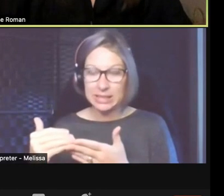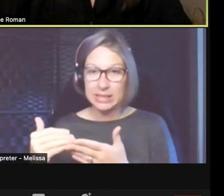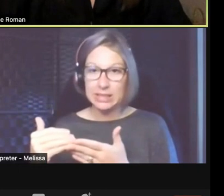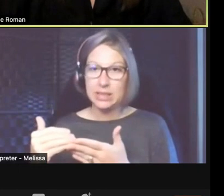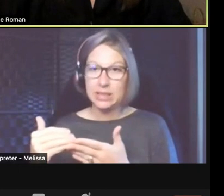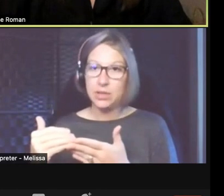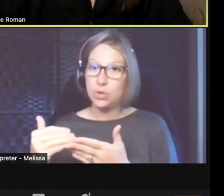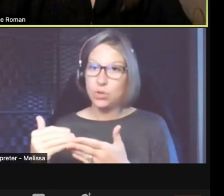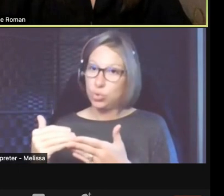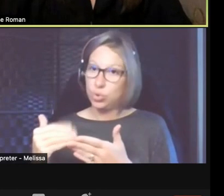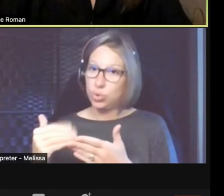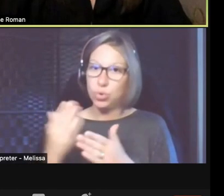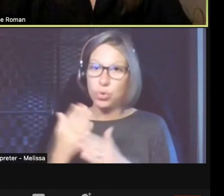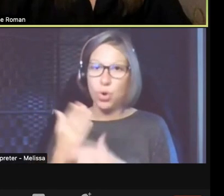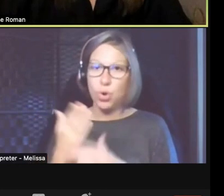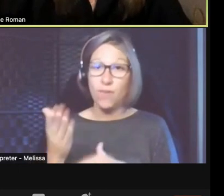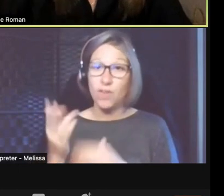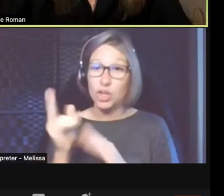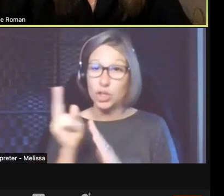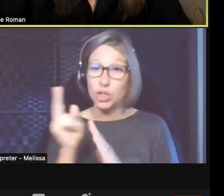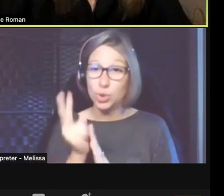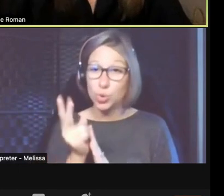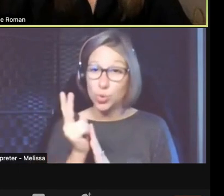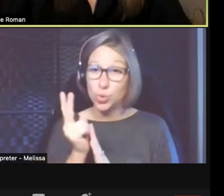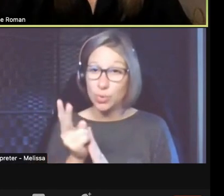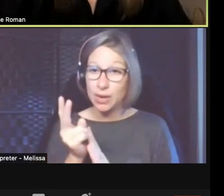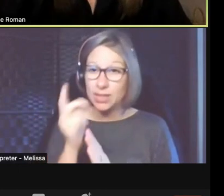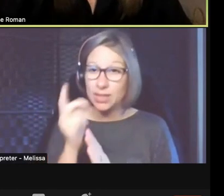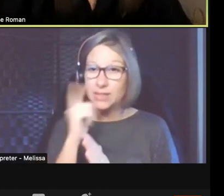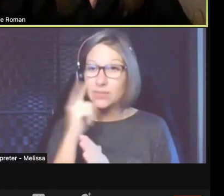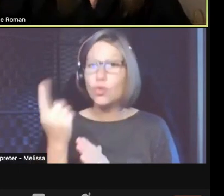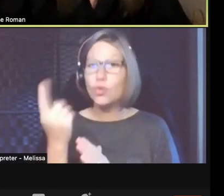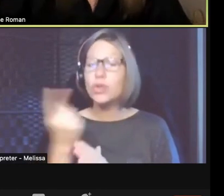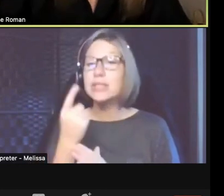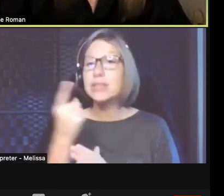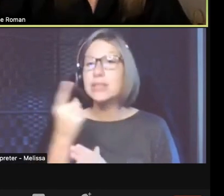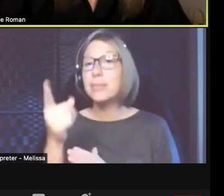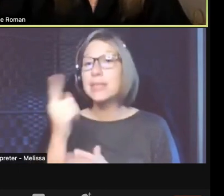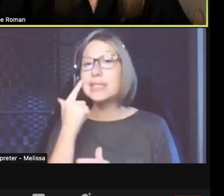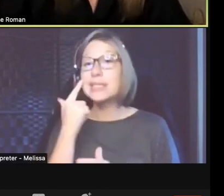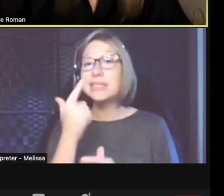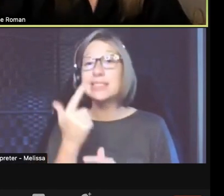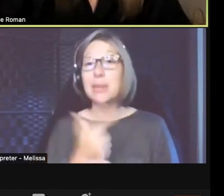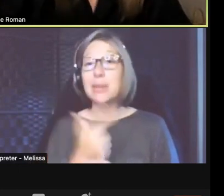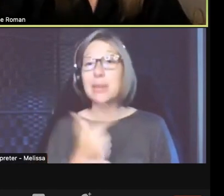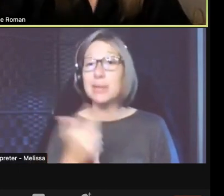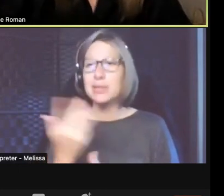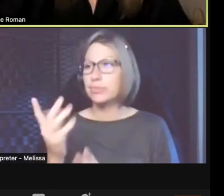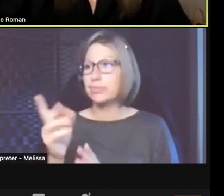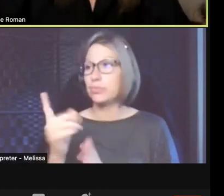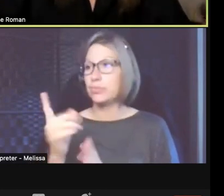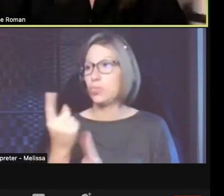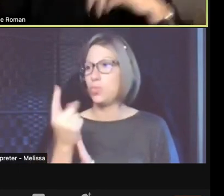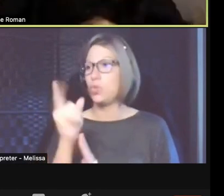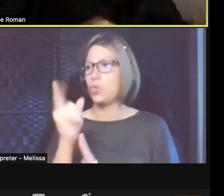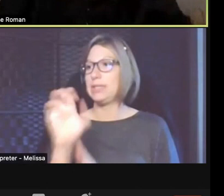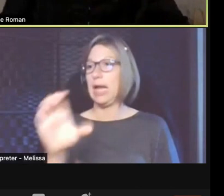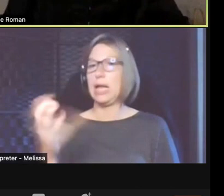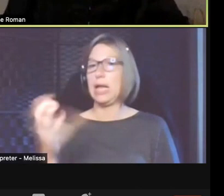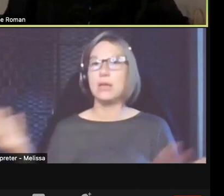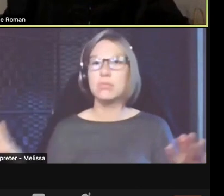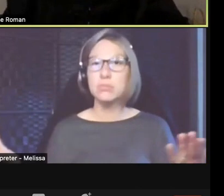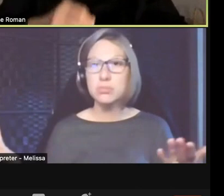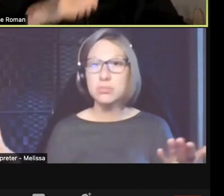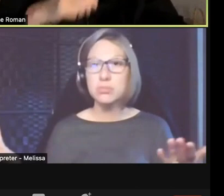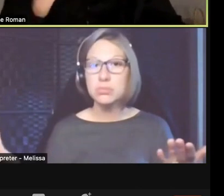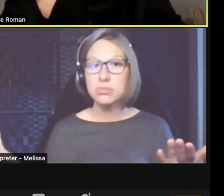Over 2 minutes for something that his siblings did in a second.